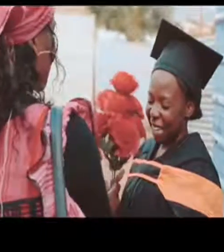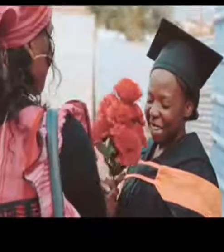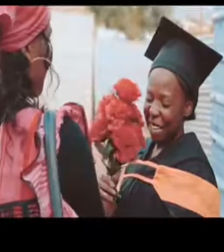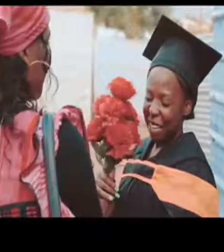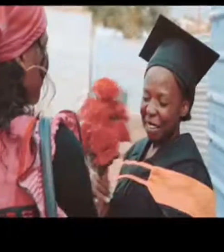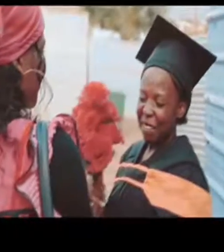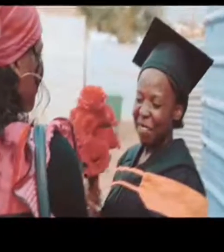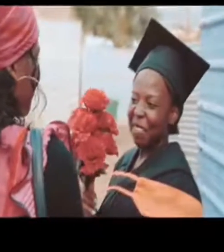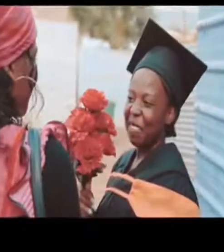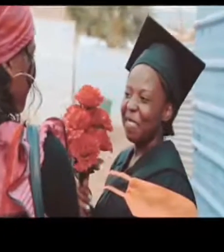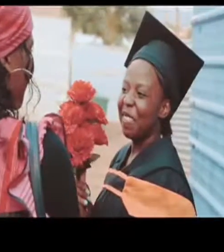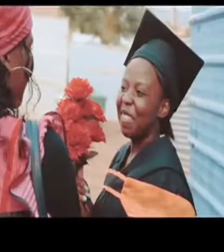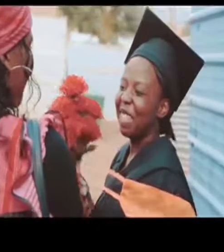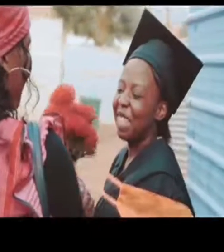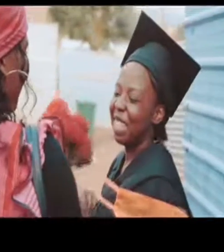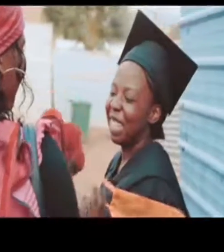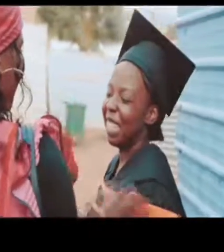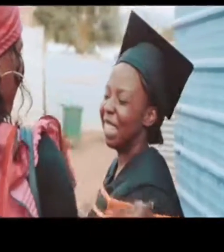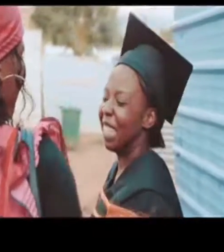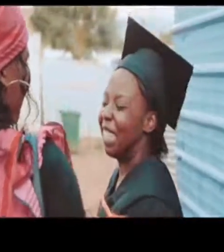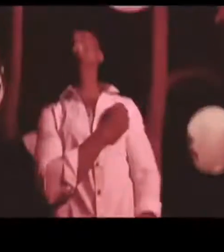wato hotu telakere